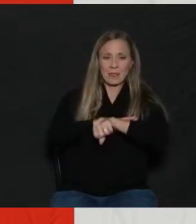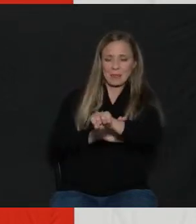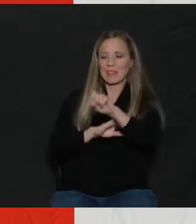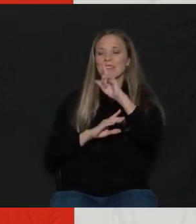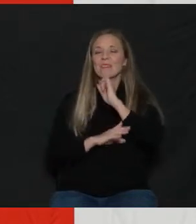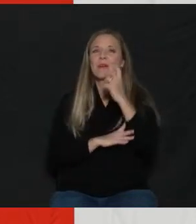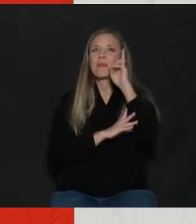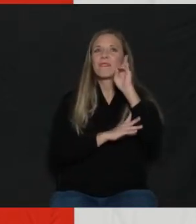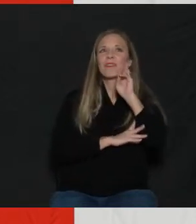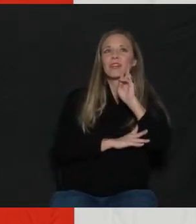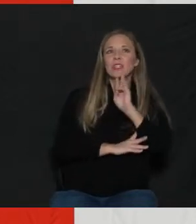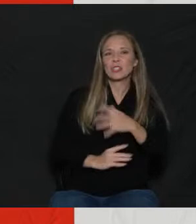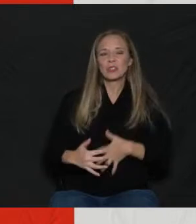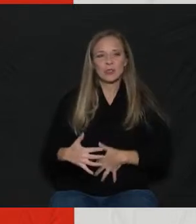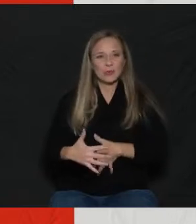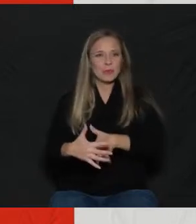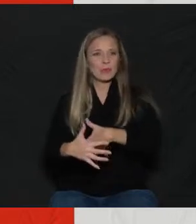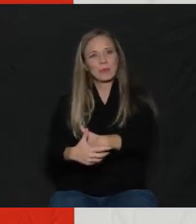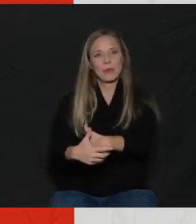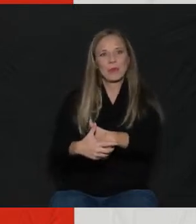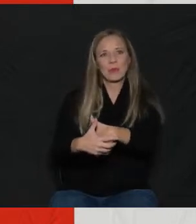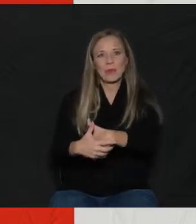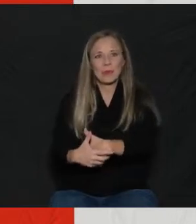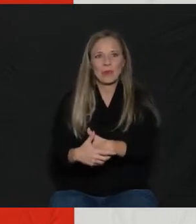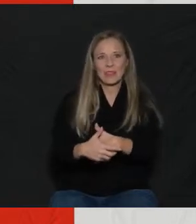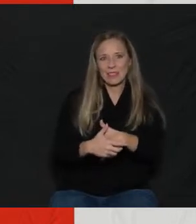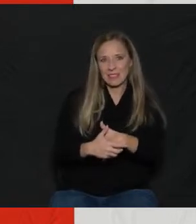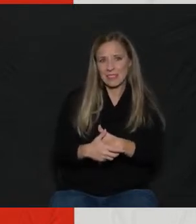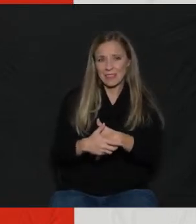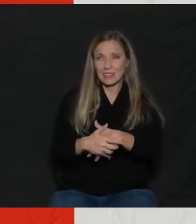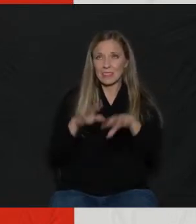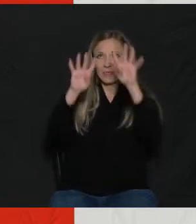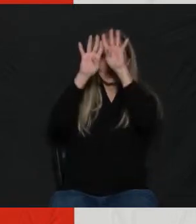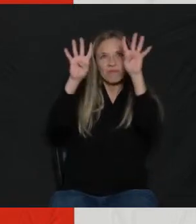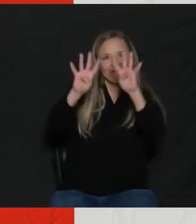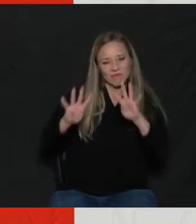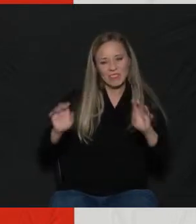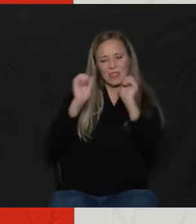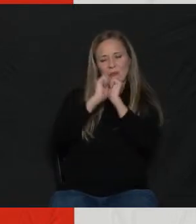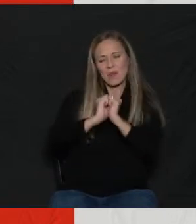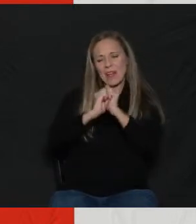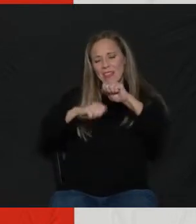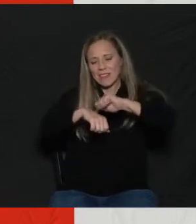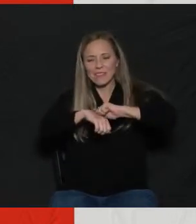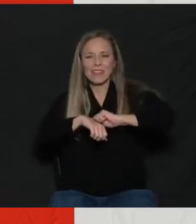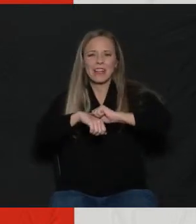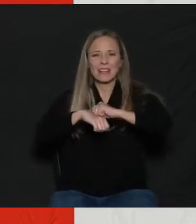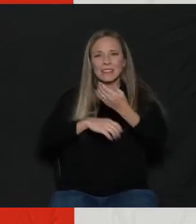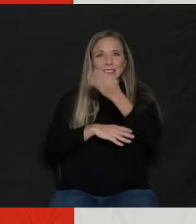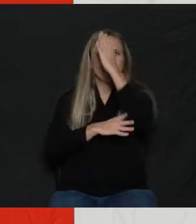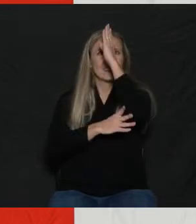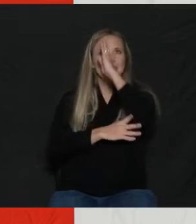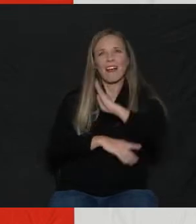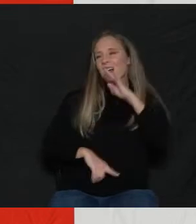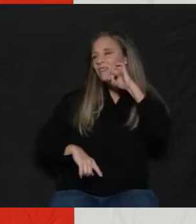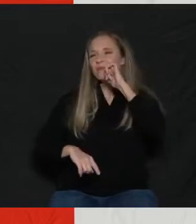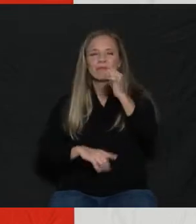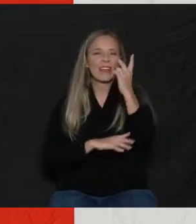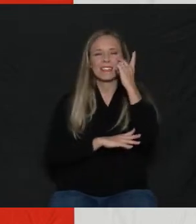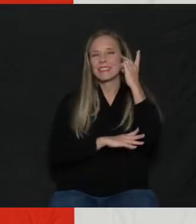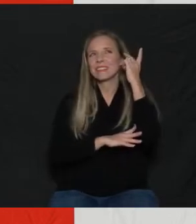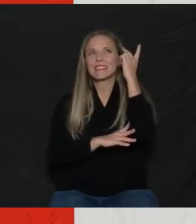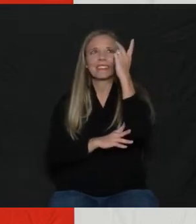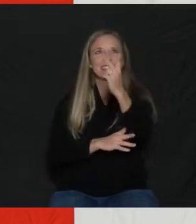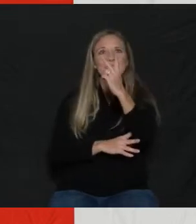the Virgin's womb. Veiled in flesh, the Godhead seen,